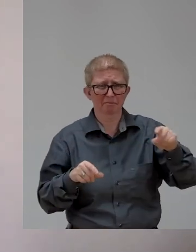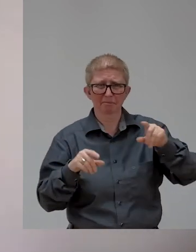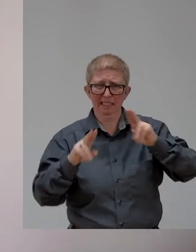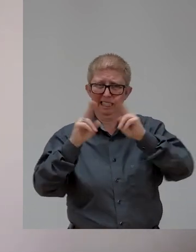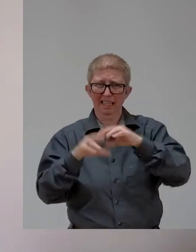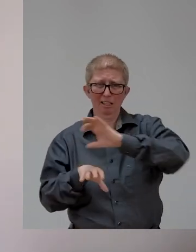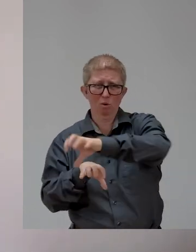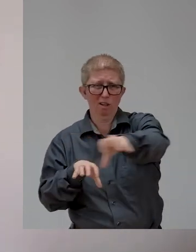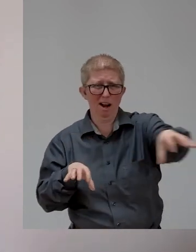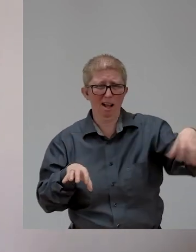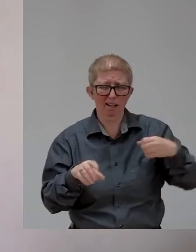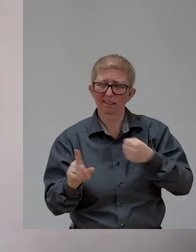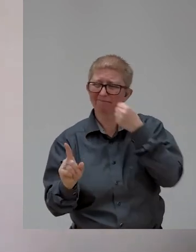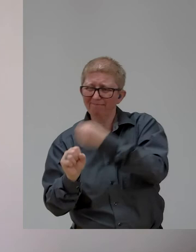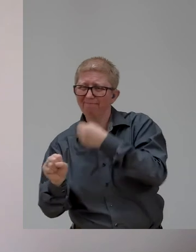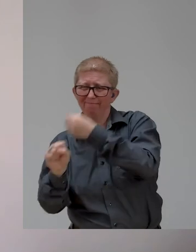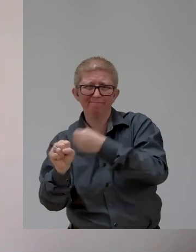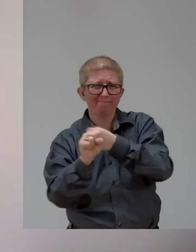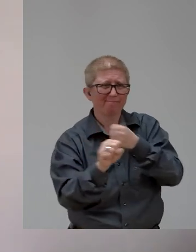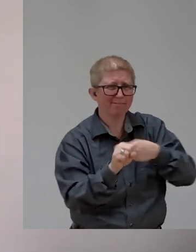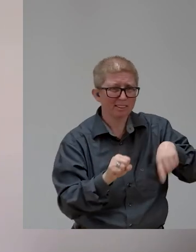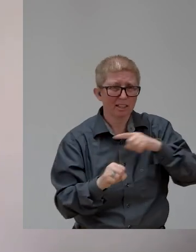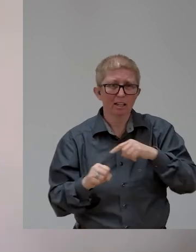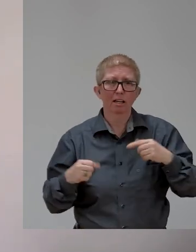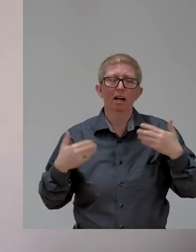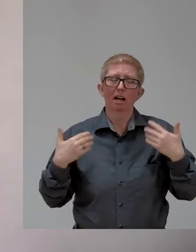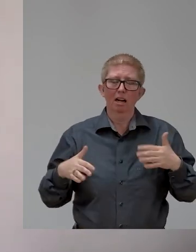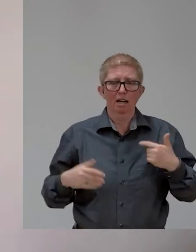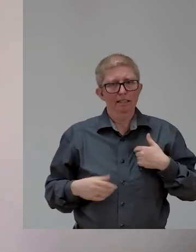can be quite painful, getting up at midnight for a meeting.